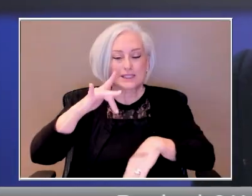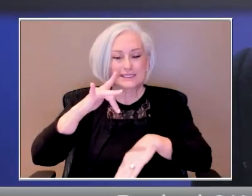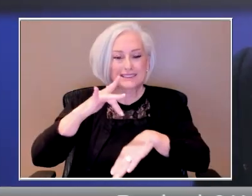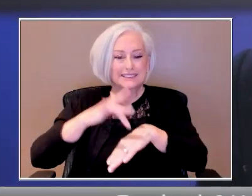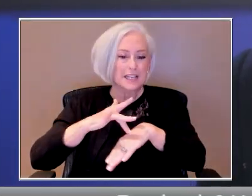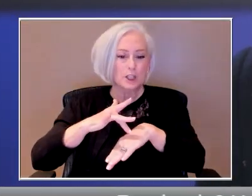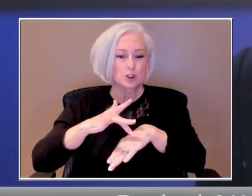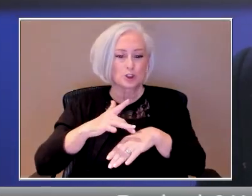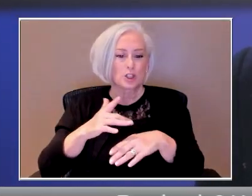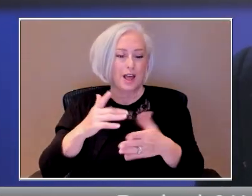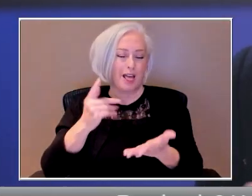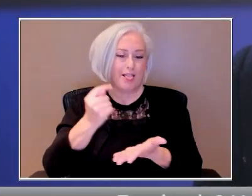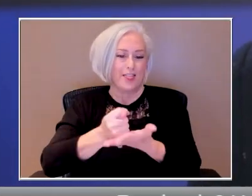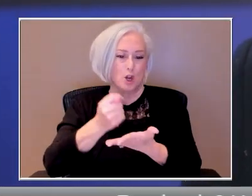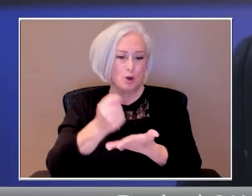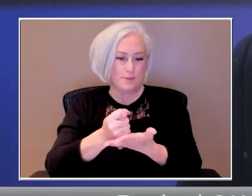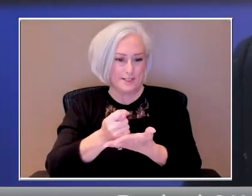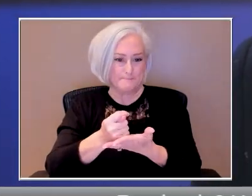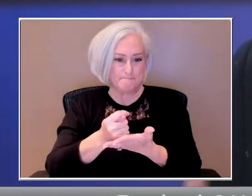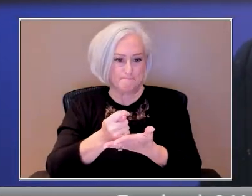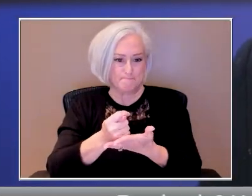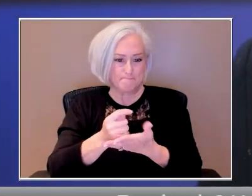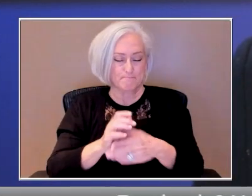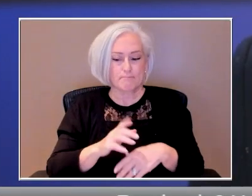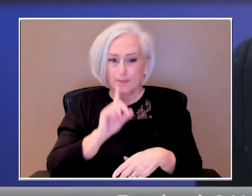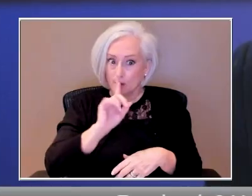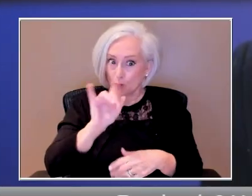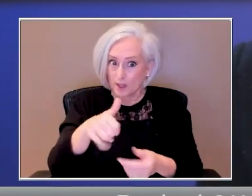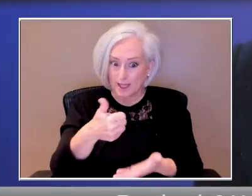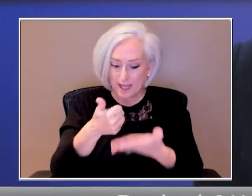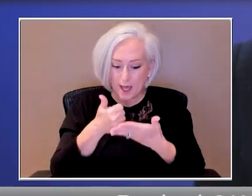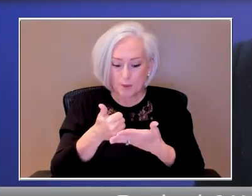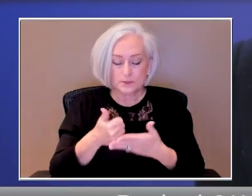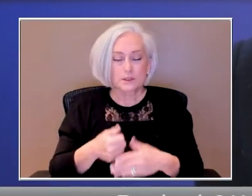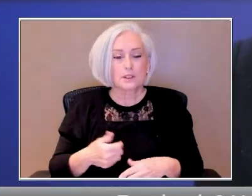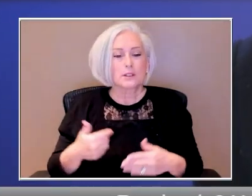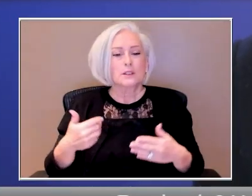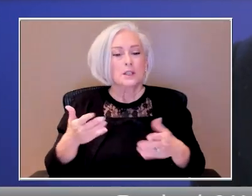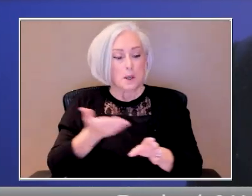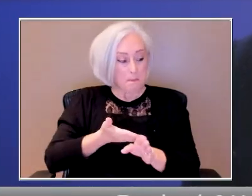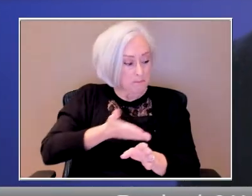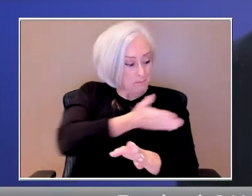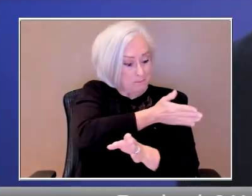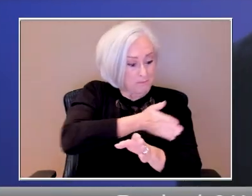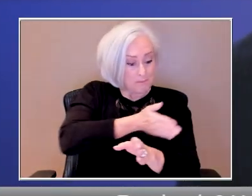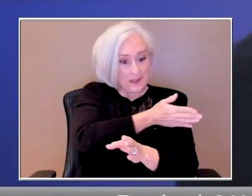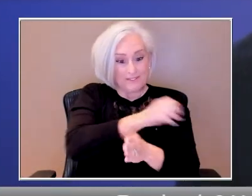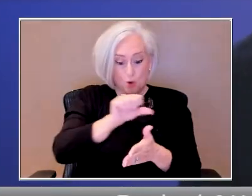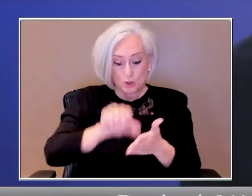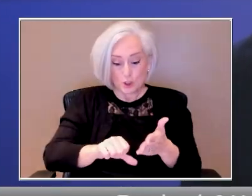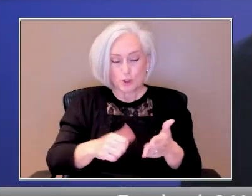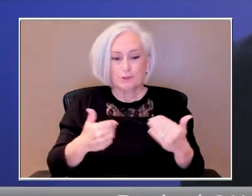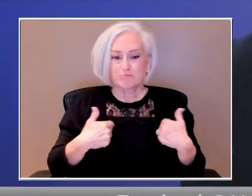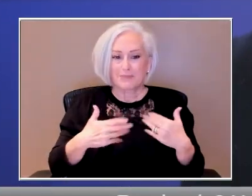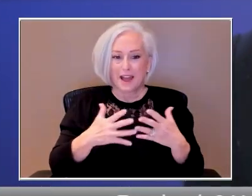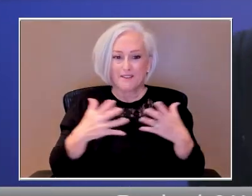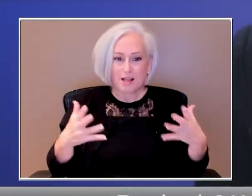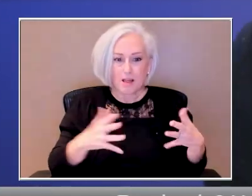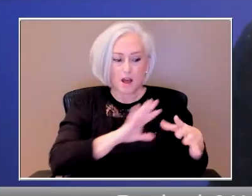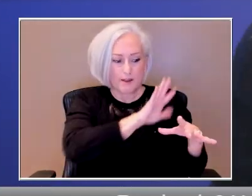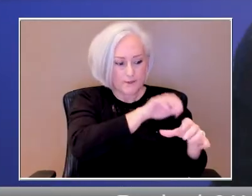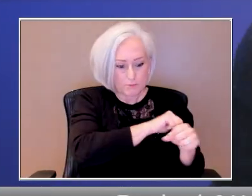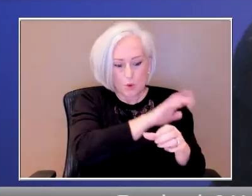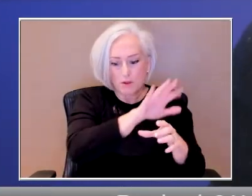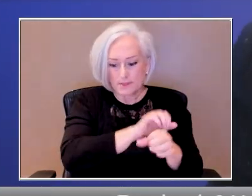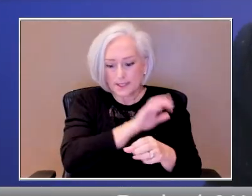when we went through all of sort of these pre-meetings leading up to this surgery, I was told, where would certain tubes go?